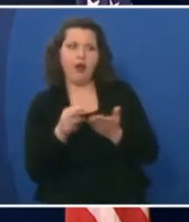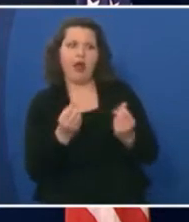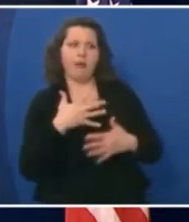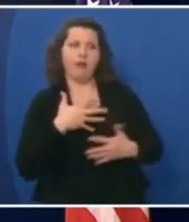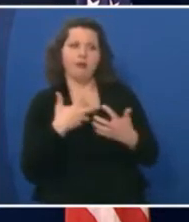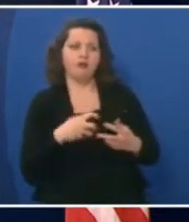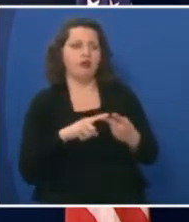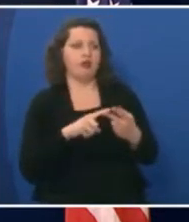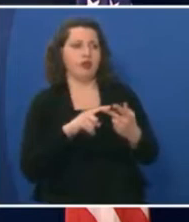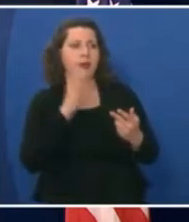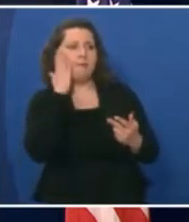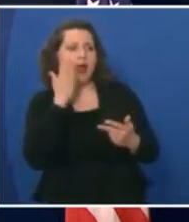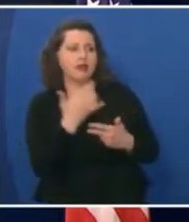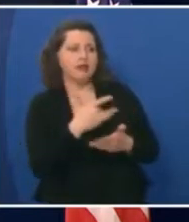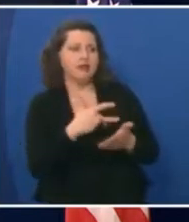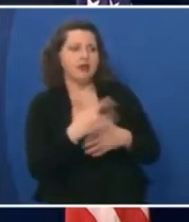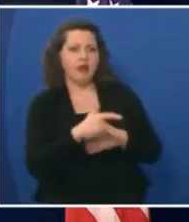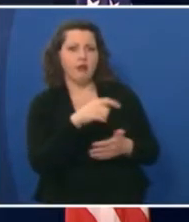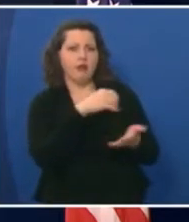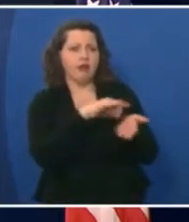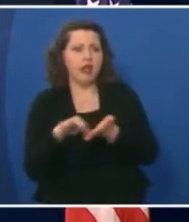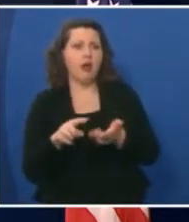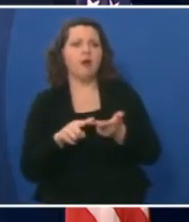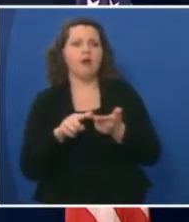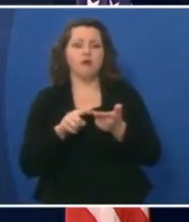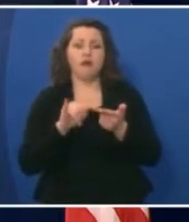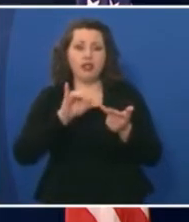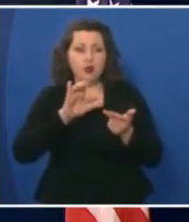hospital beds, ICUs that we had statewide